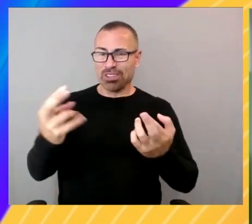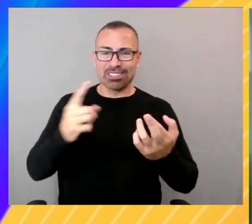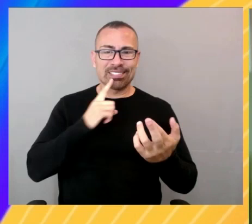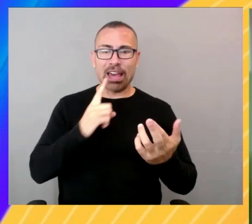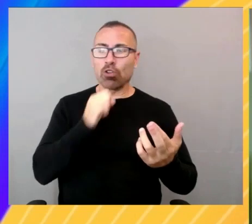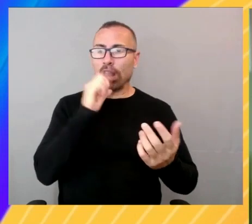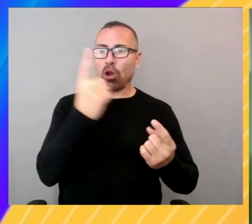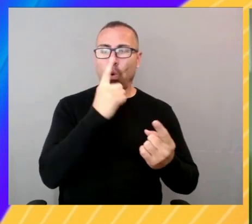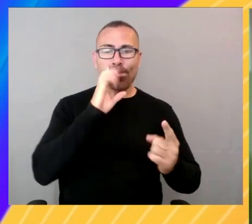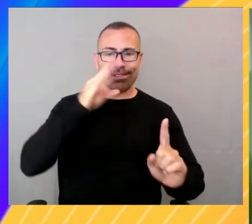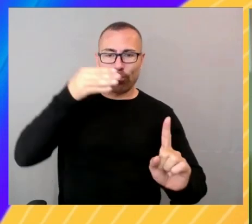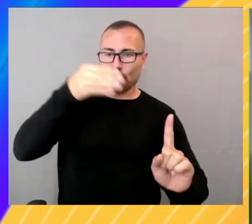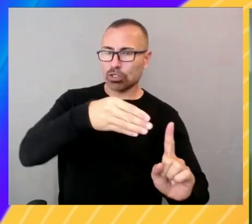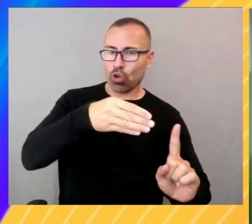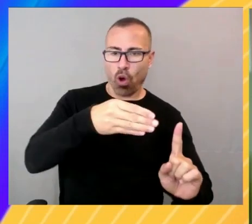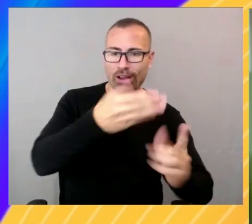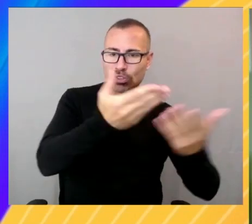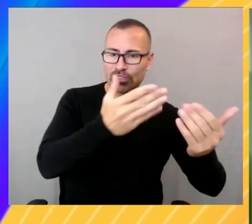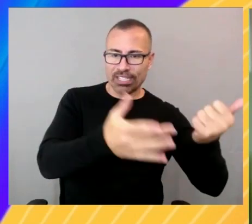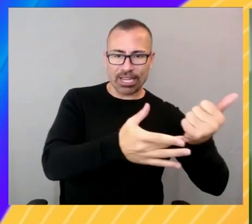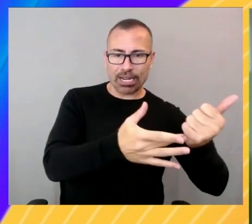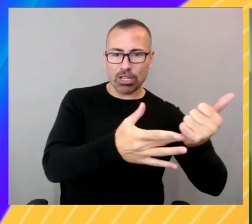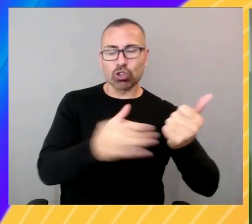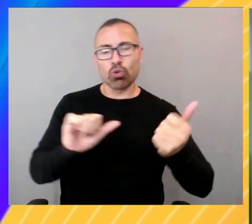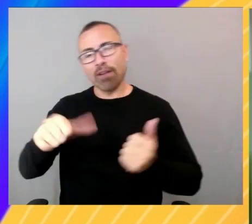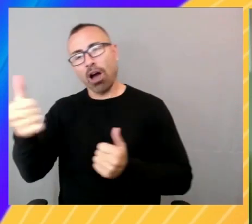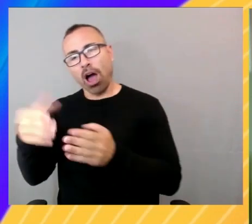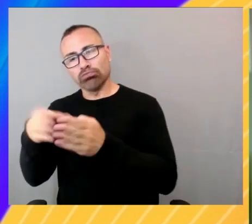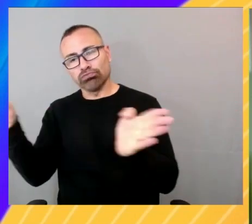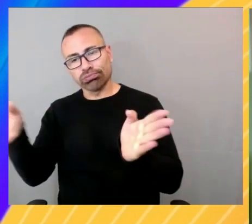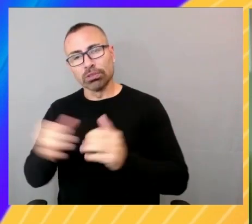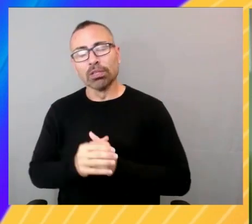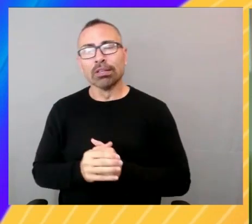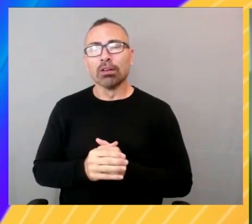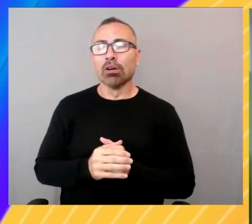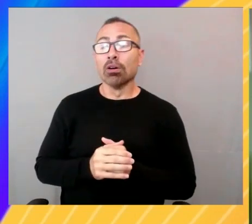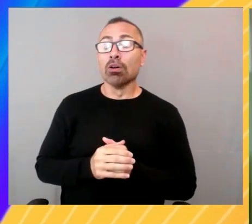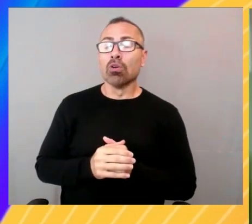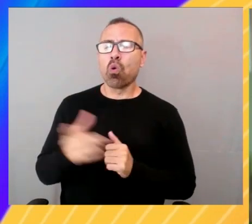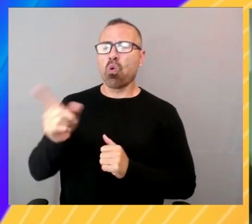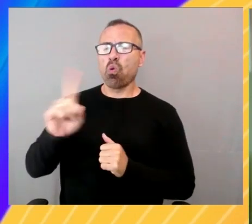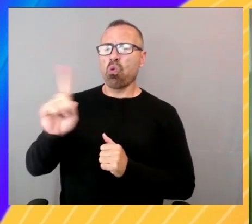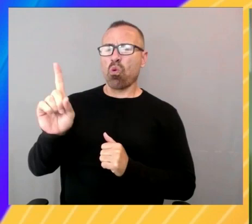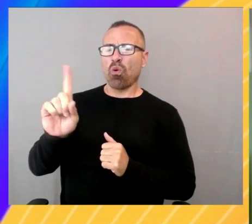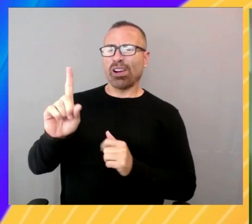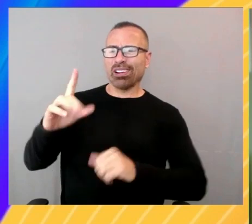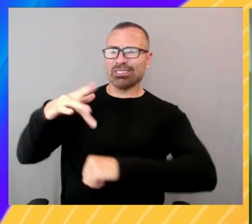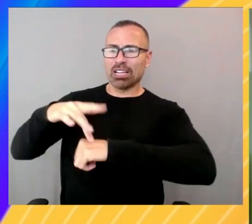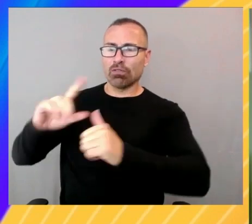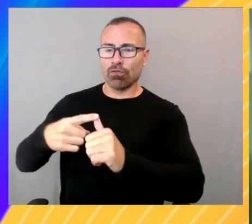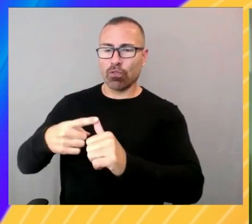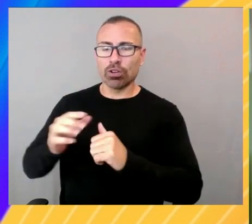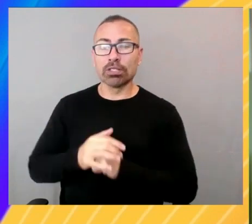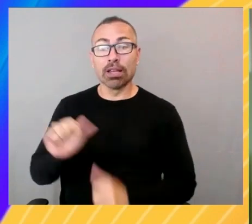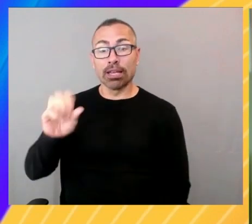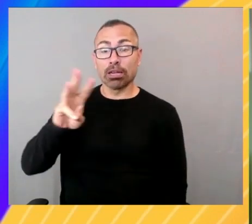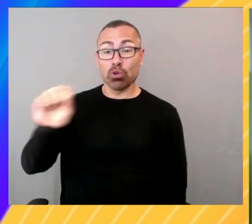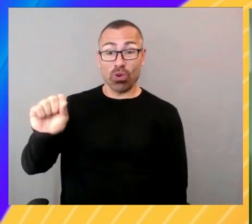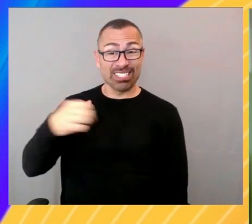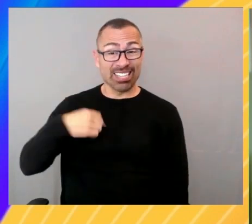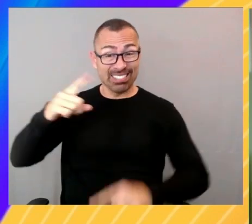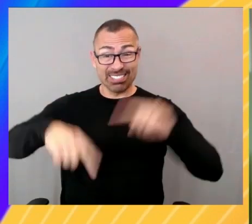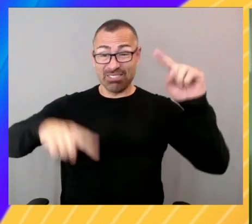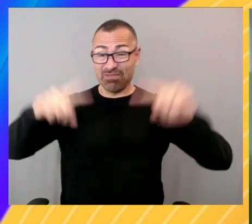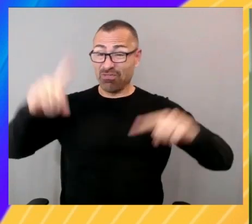say the first place it starts is AWS has experts designed to help customers at all levels,